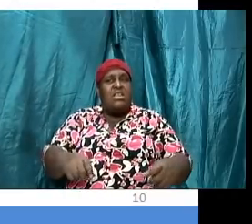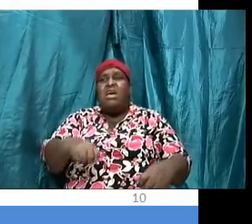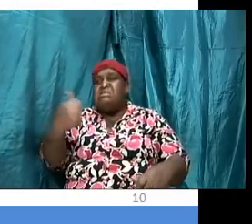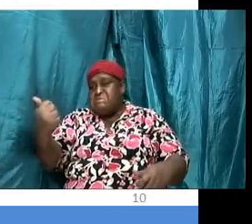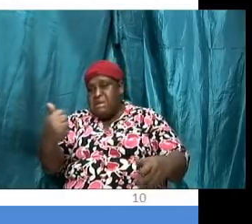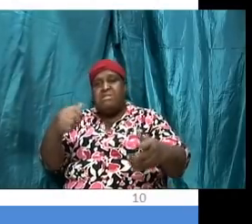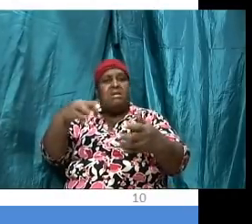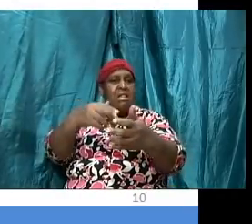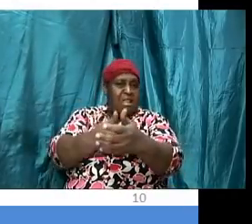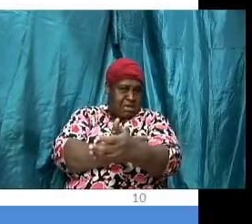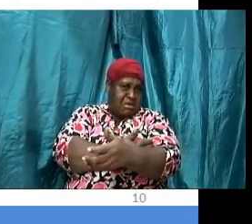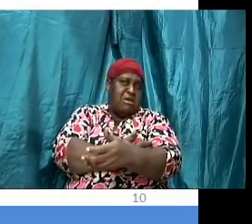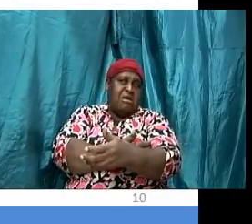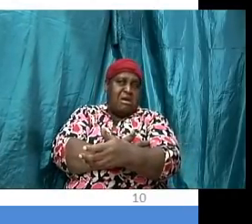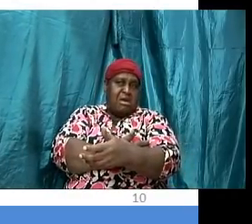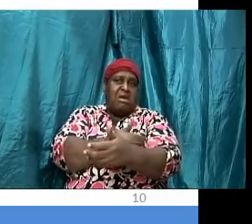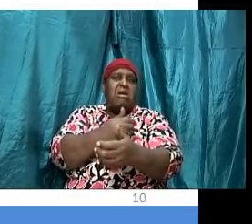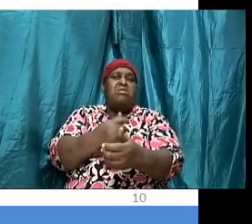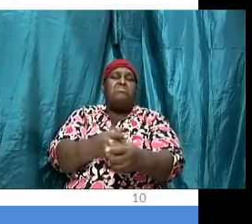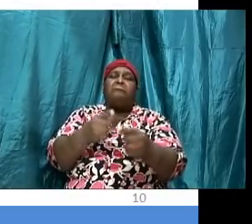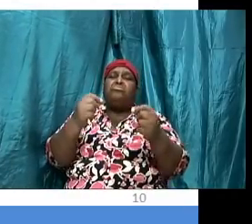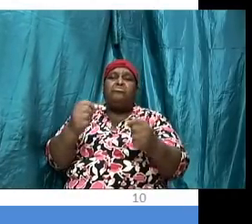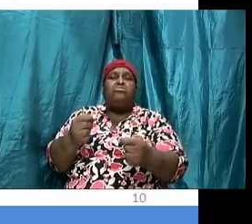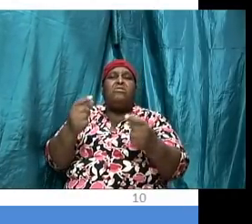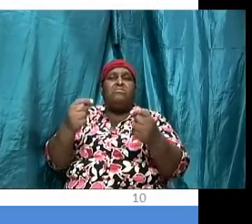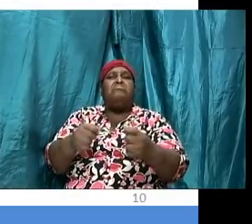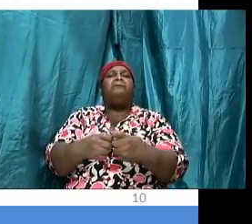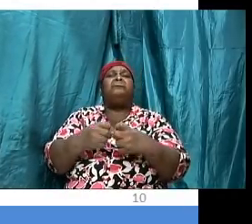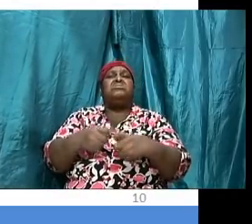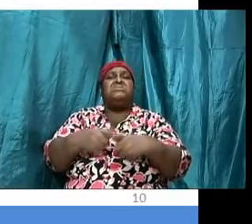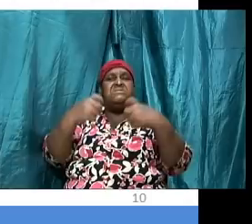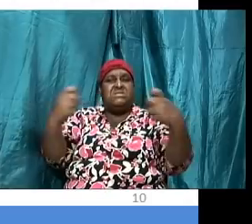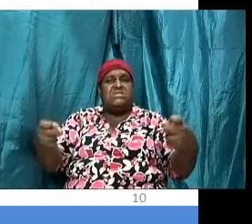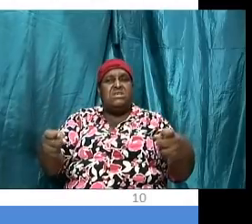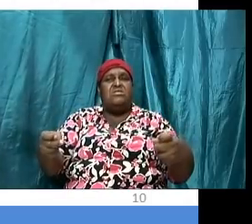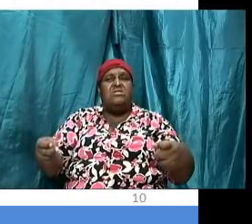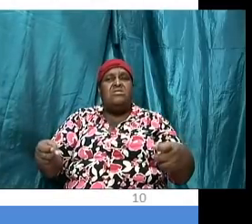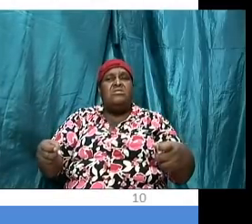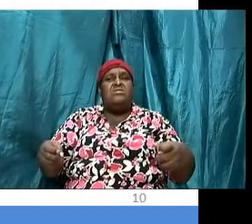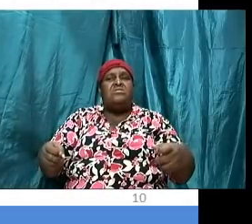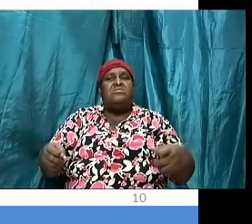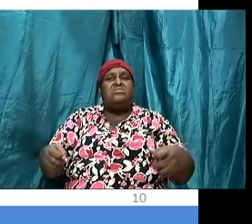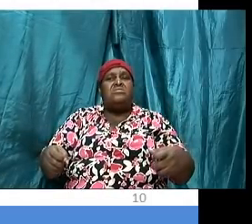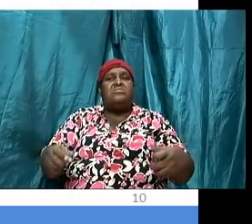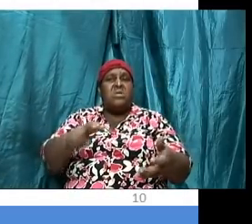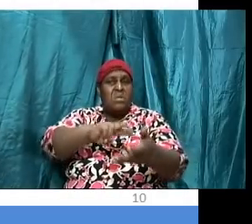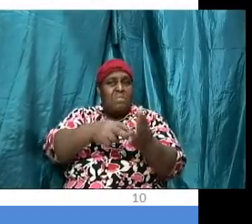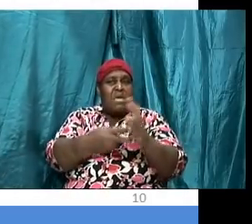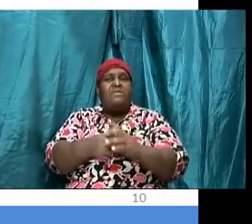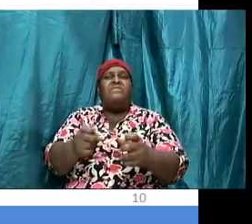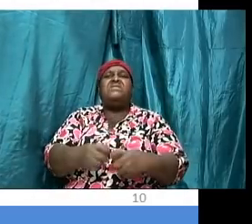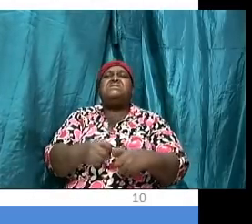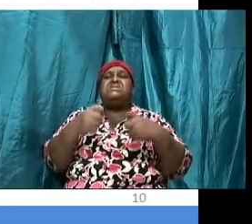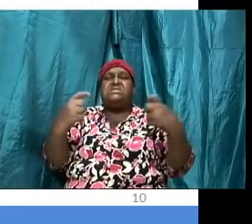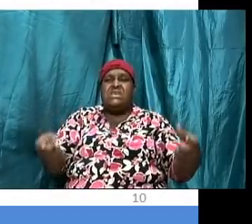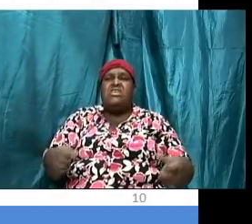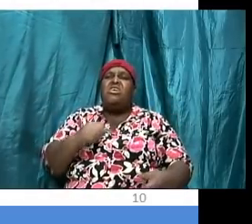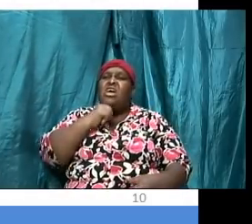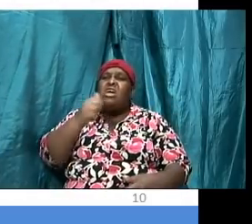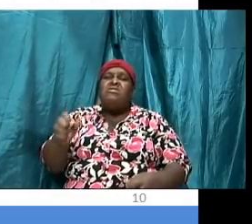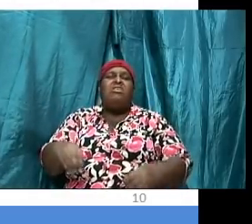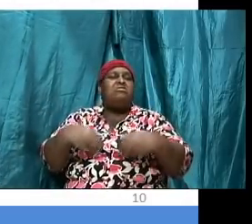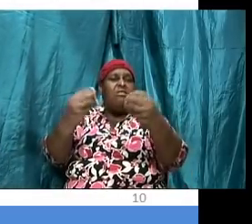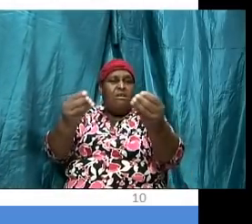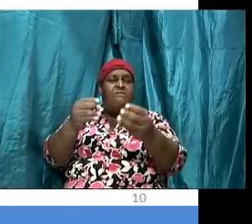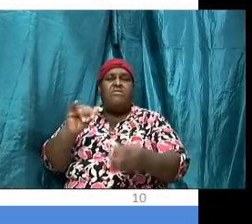lamb to deal with your sin issues. So the definite sacrifice for sin had not been offered yet.